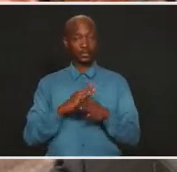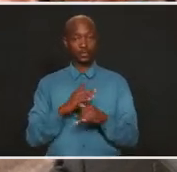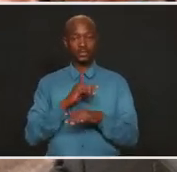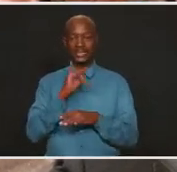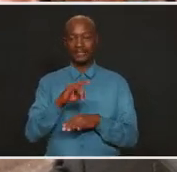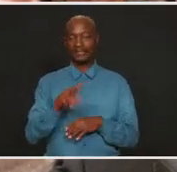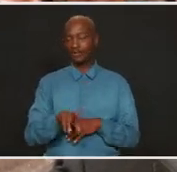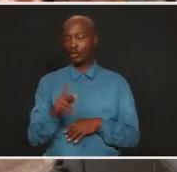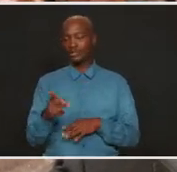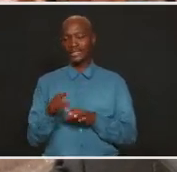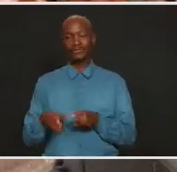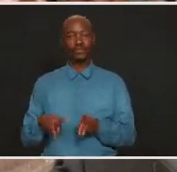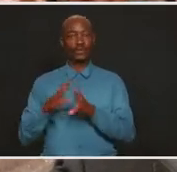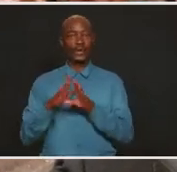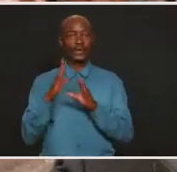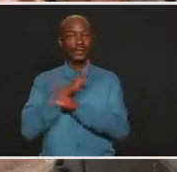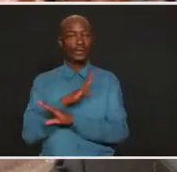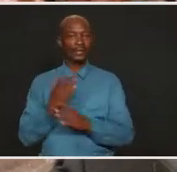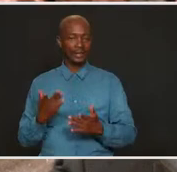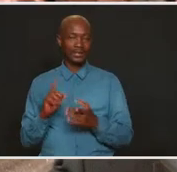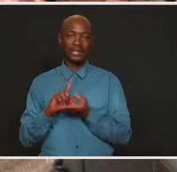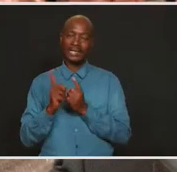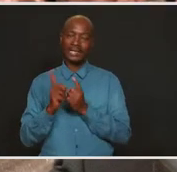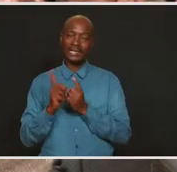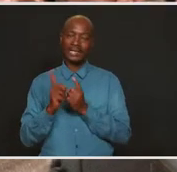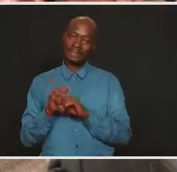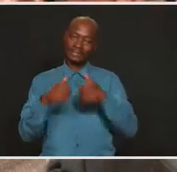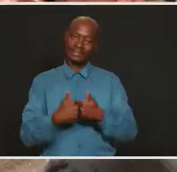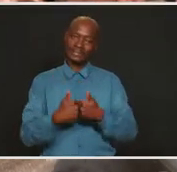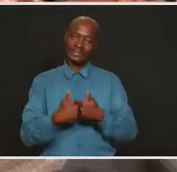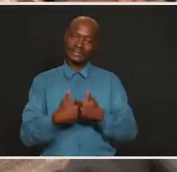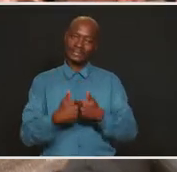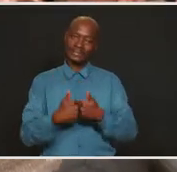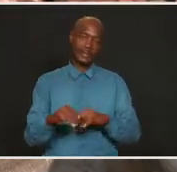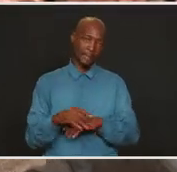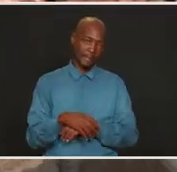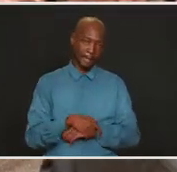alternative in that regard it becomes a challenge